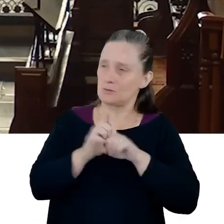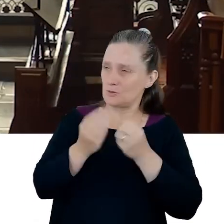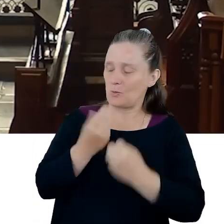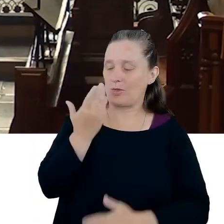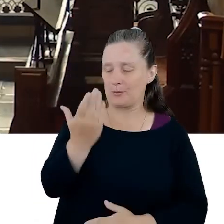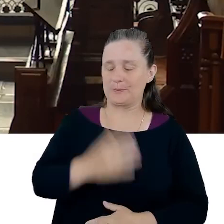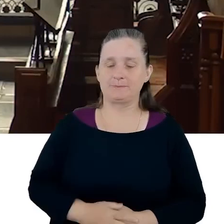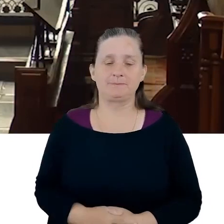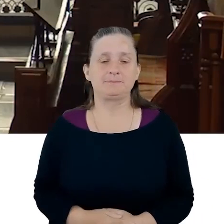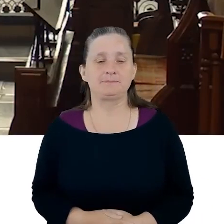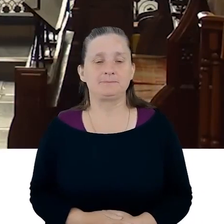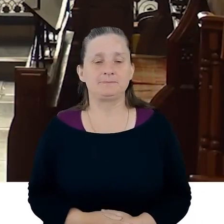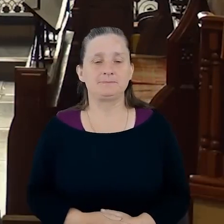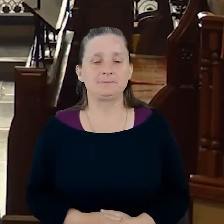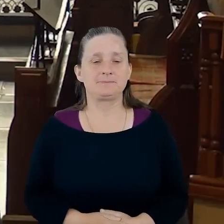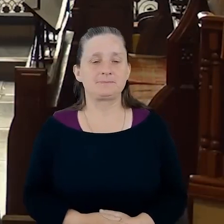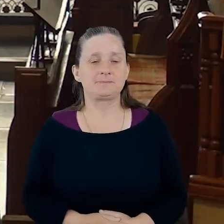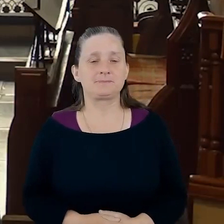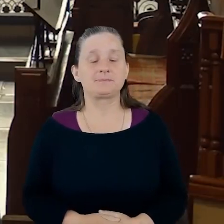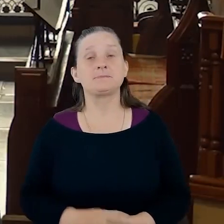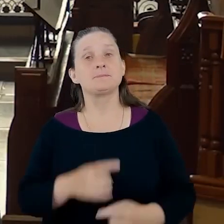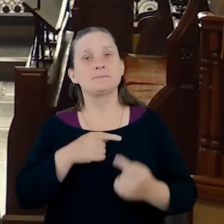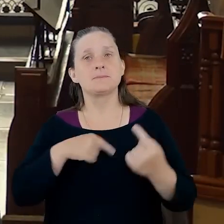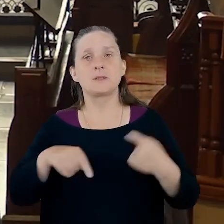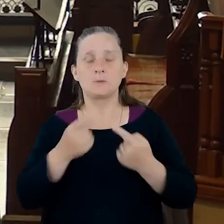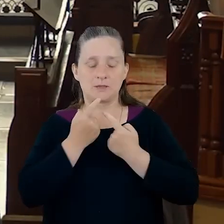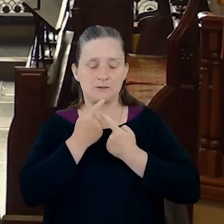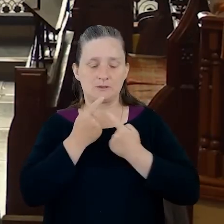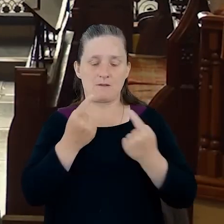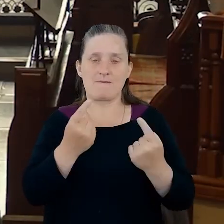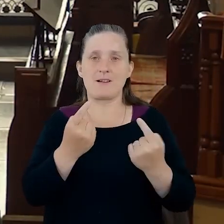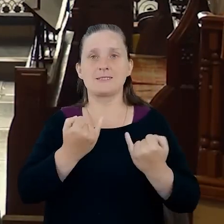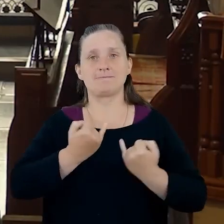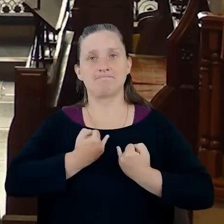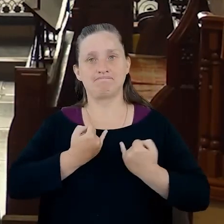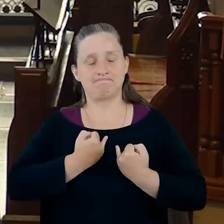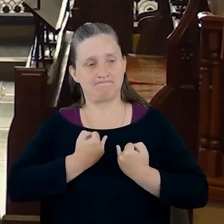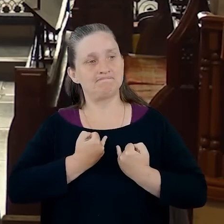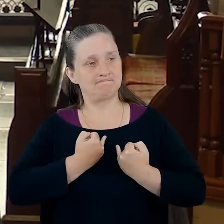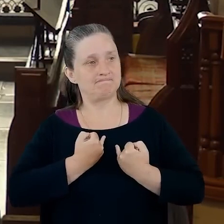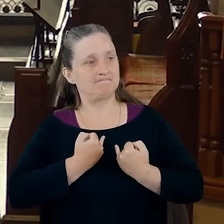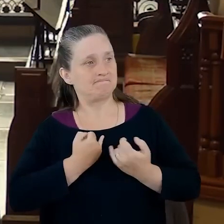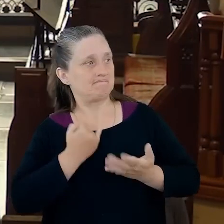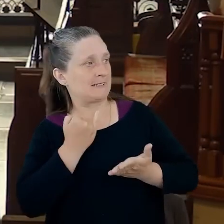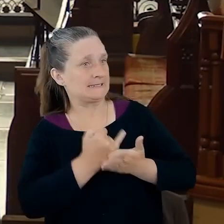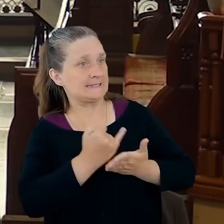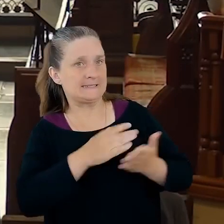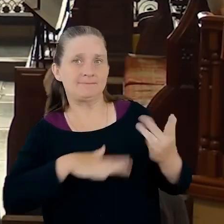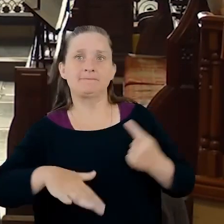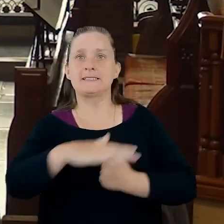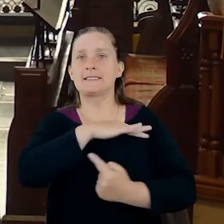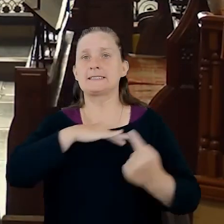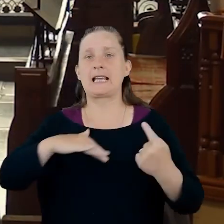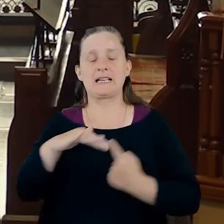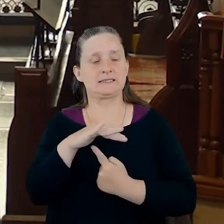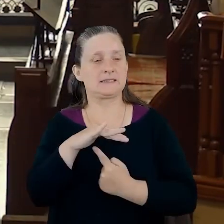also with you. We confess our sin and the sins of our society